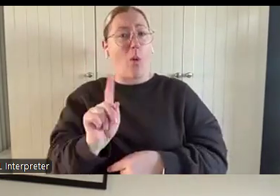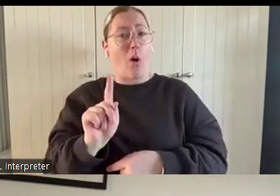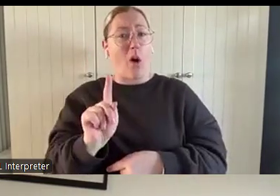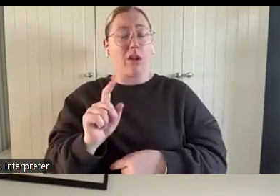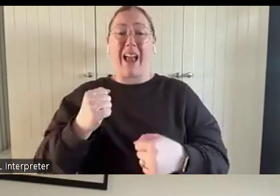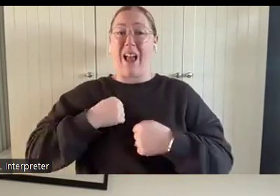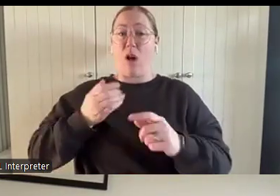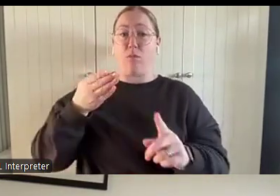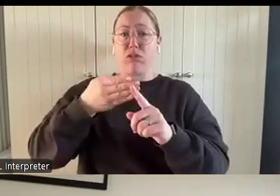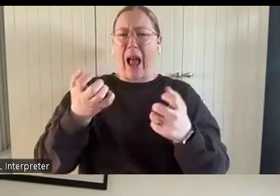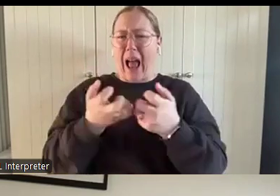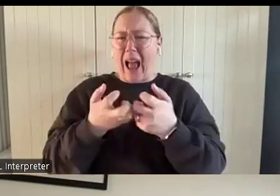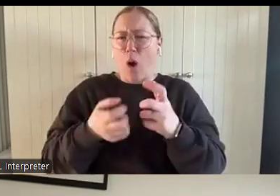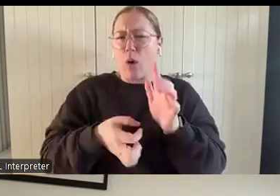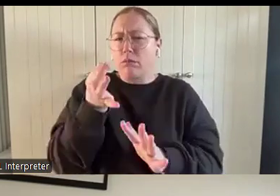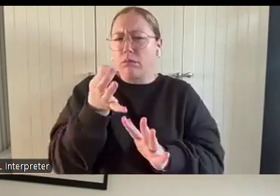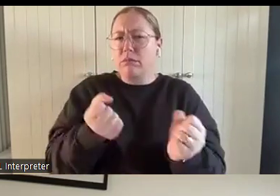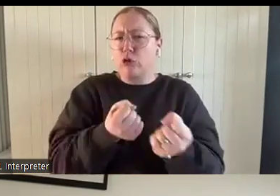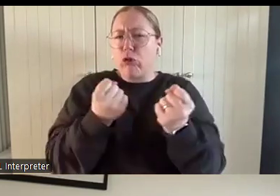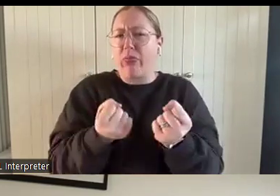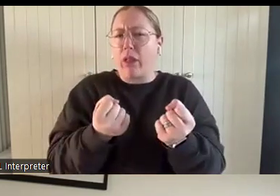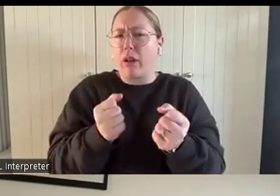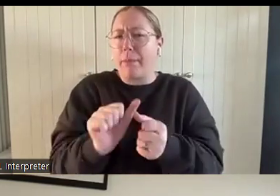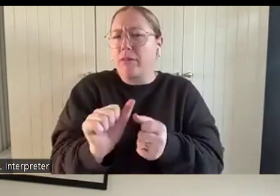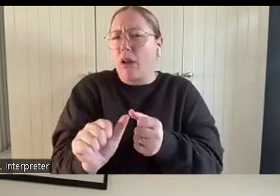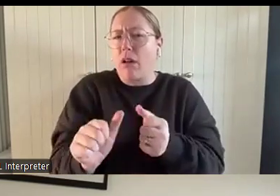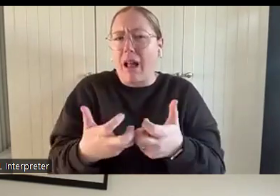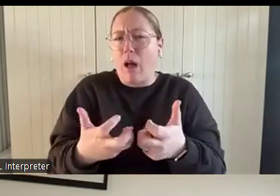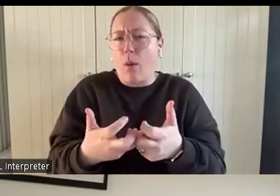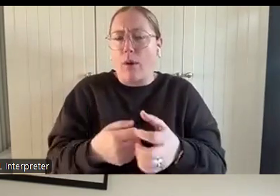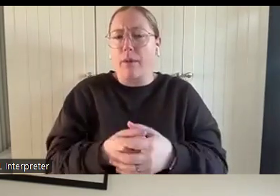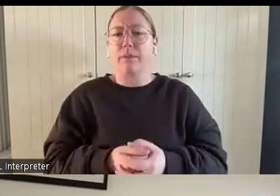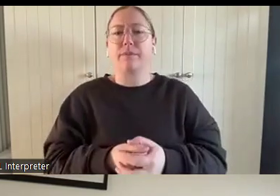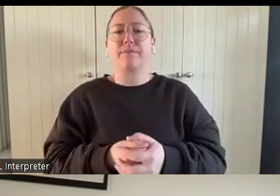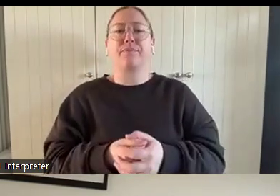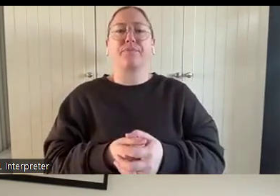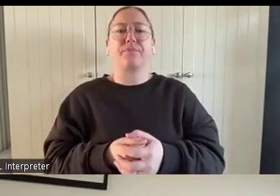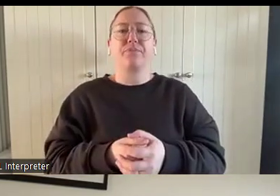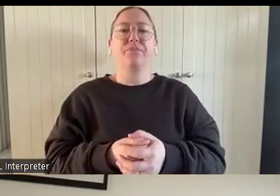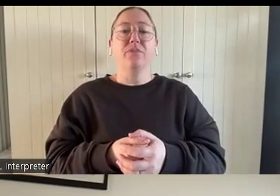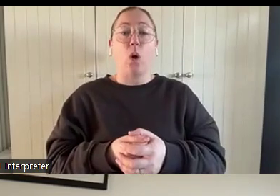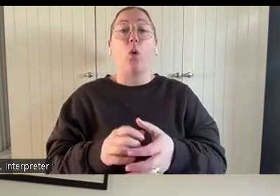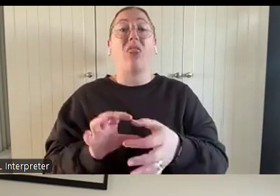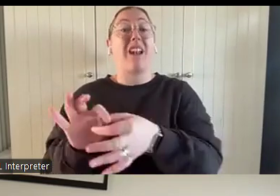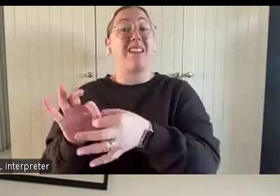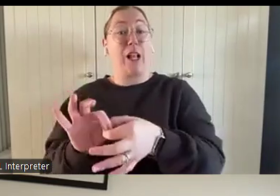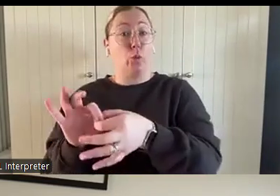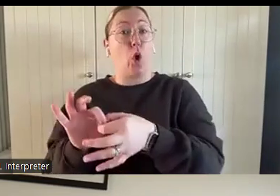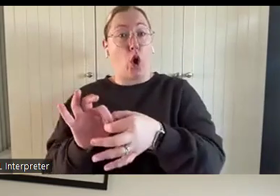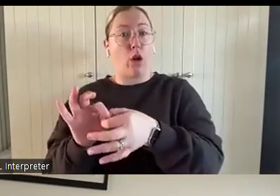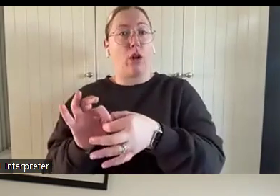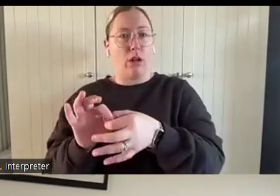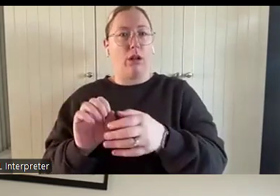in developing our workplace adjustments resources, we involved the network later on in the process, which resulted in a very large amount